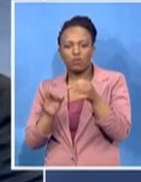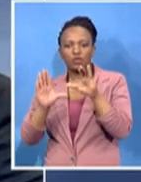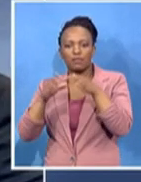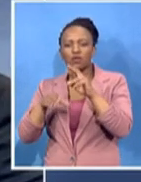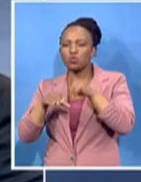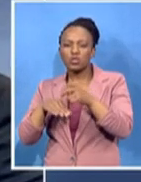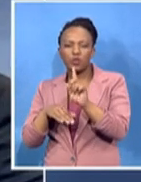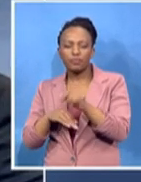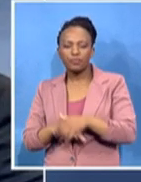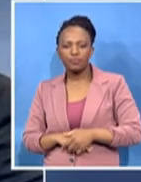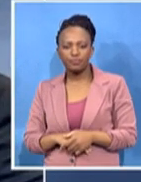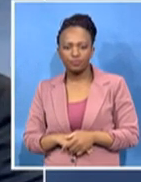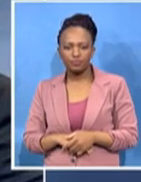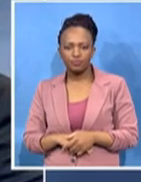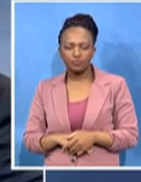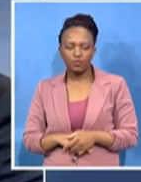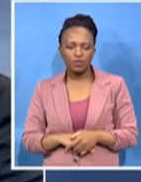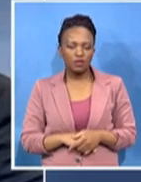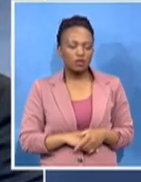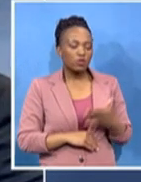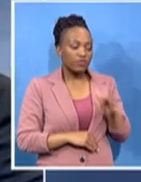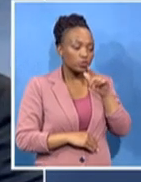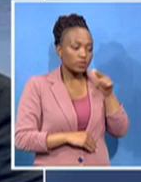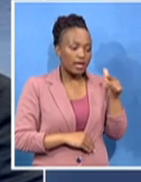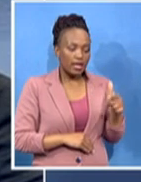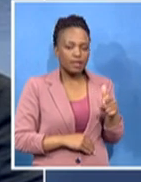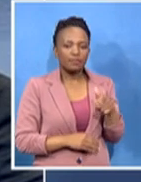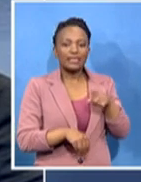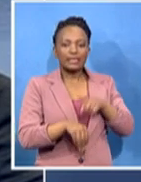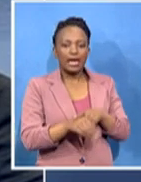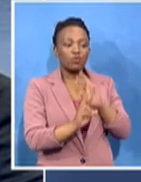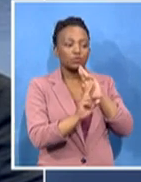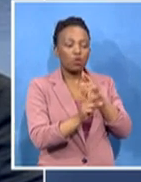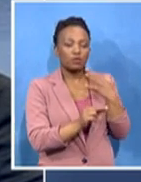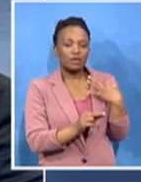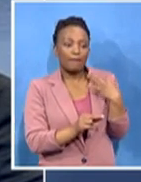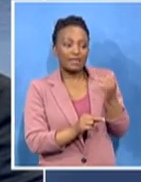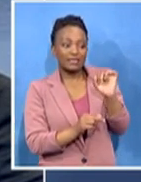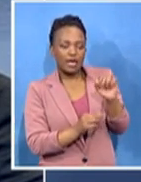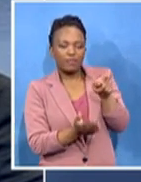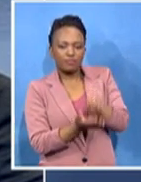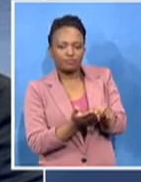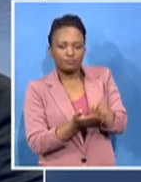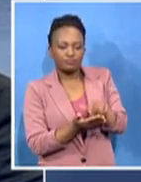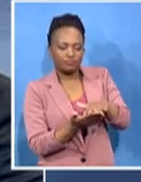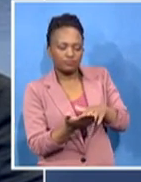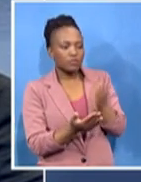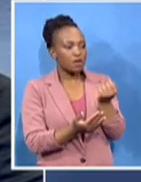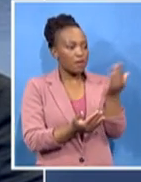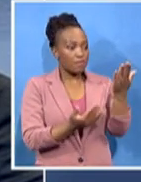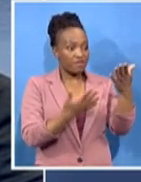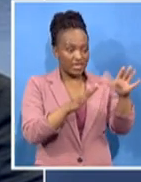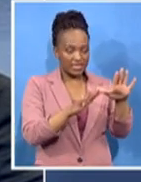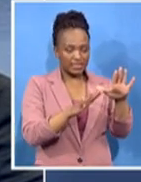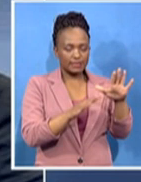said to them in writing when we responded to the application was that they have two choices. The first is to change their logo